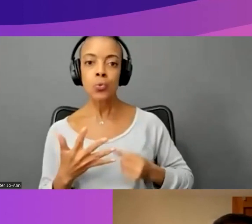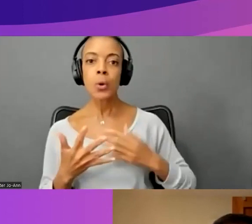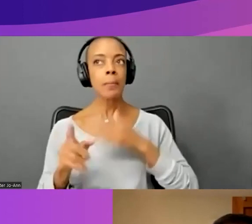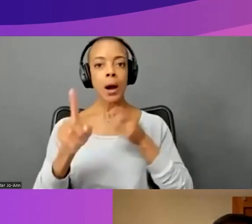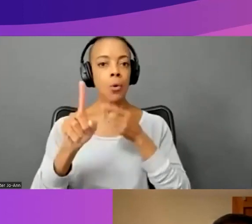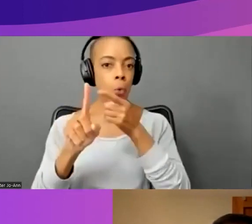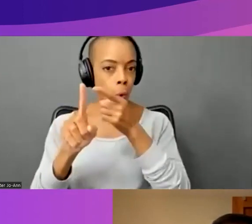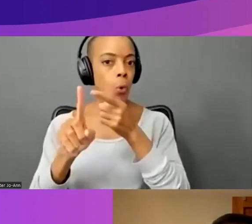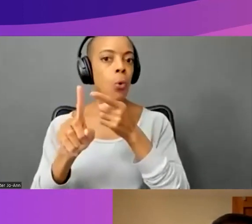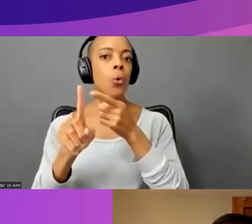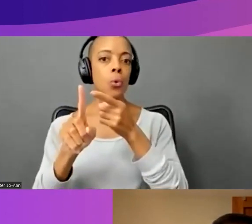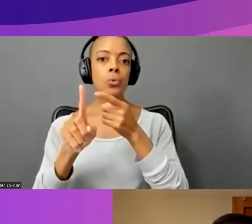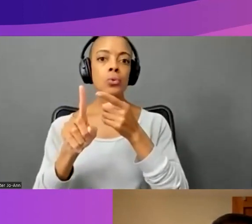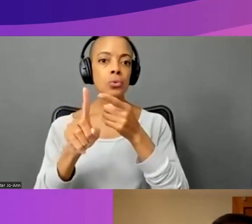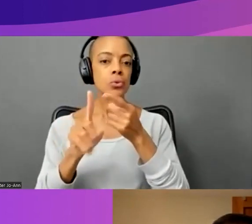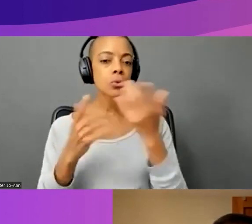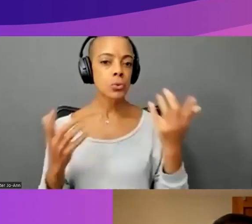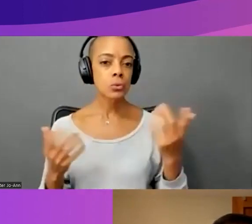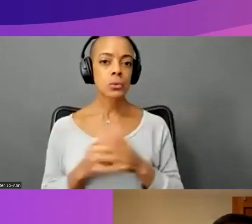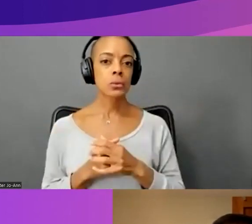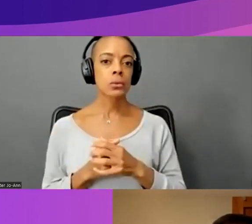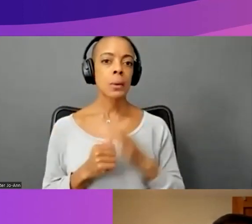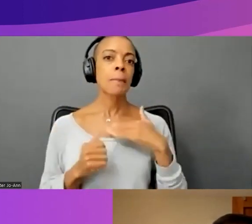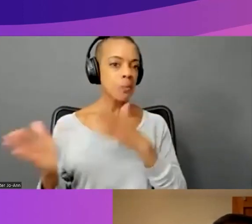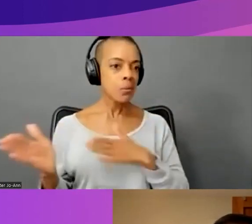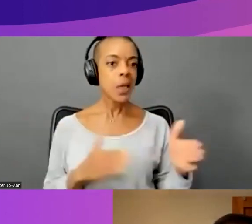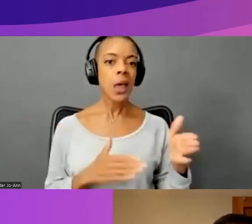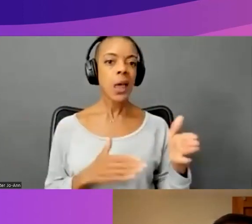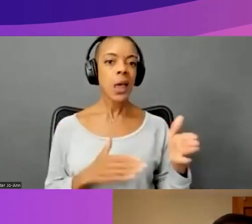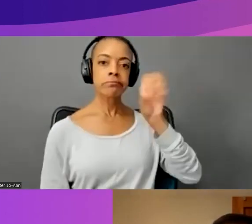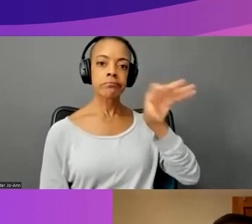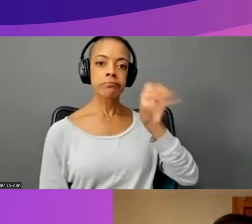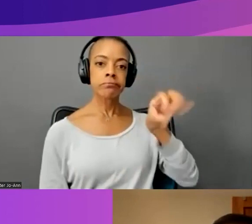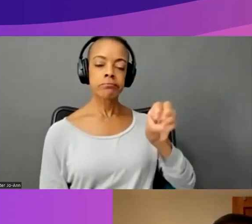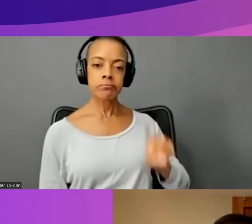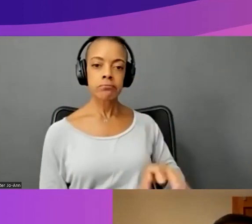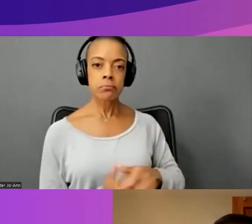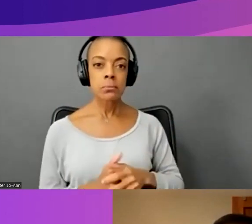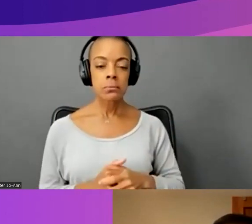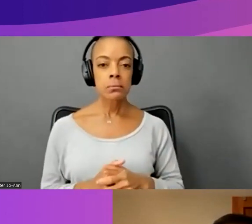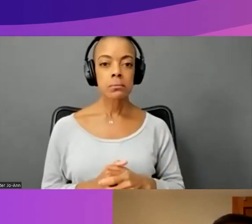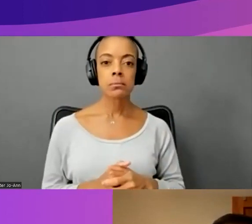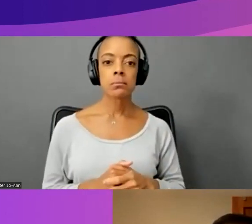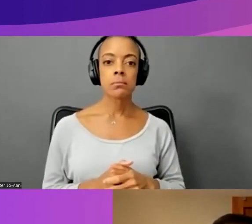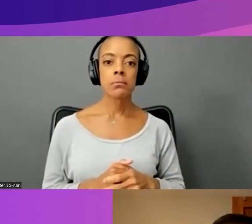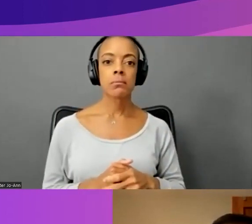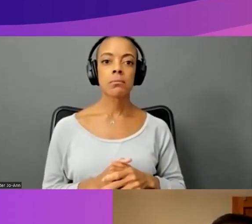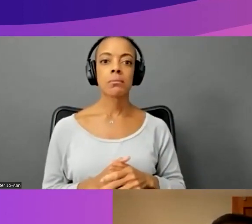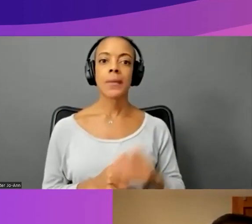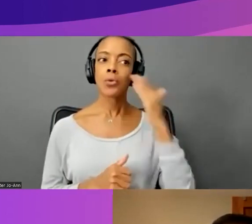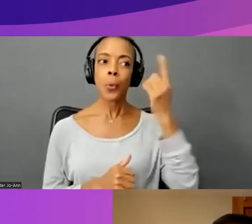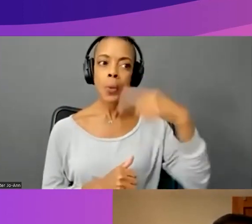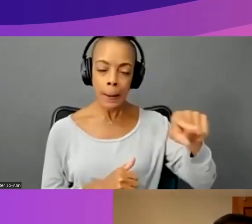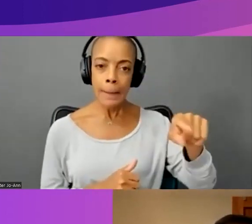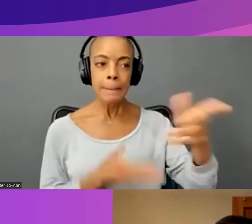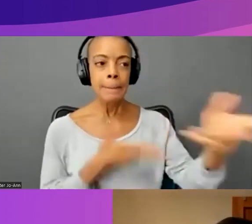in terms of like my dissertation. And it was getting to know those the people that I did along the way, the different